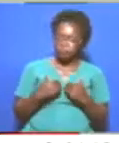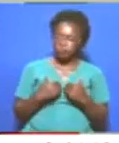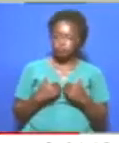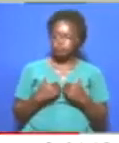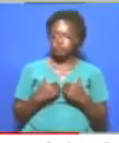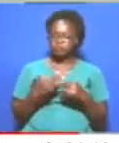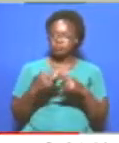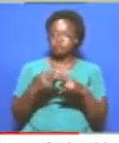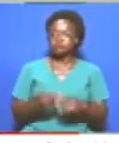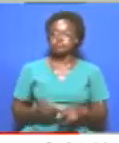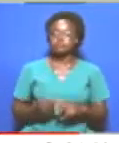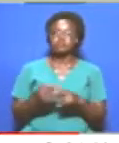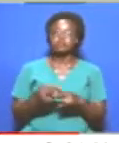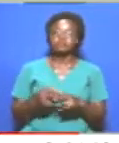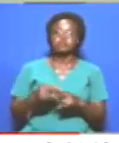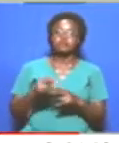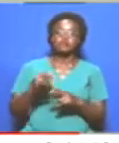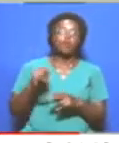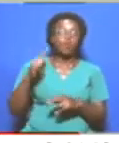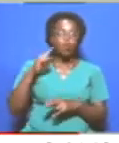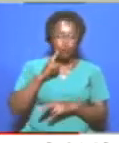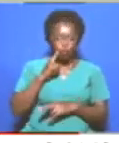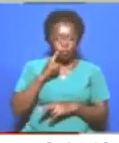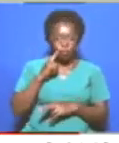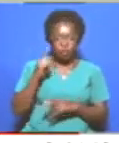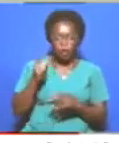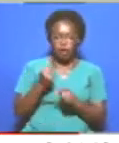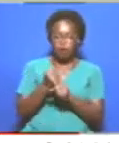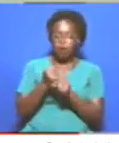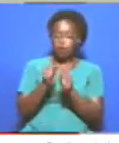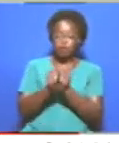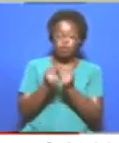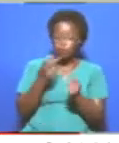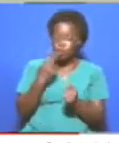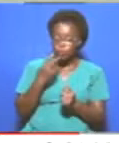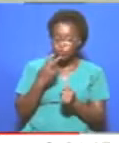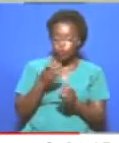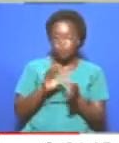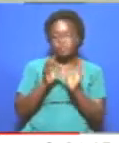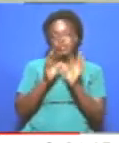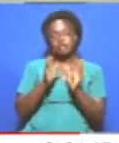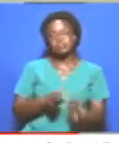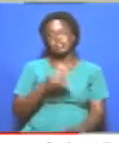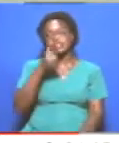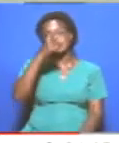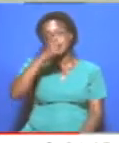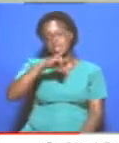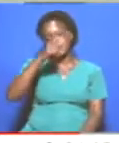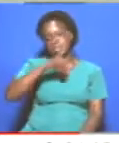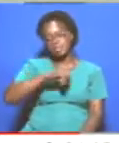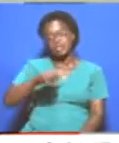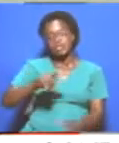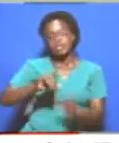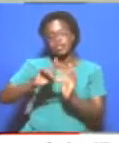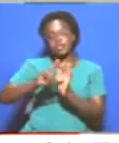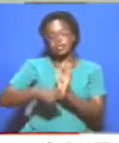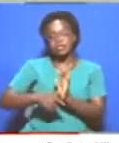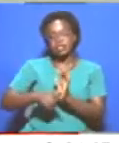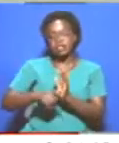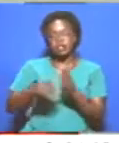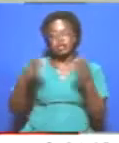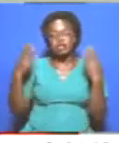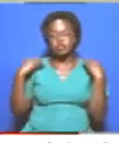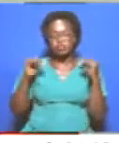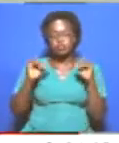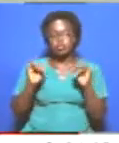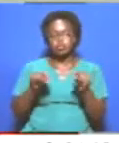My name is Safina Cheng Ouma. I'm doing this together with Lensa Odingo, our sign language interpreter. Later, we'll be joined by Karen Kibet on the